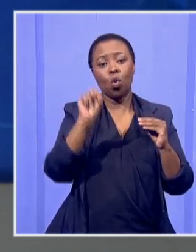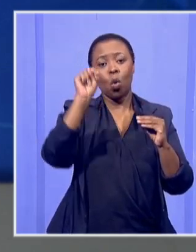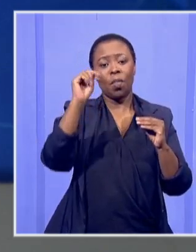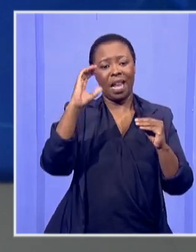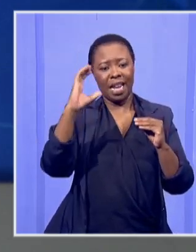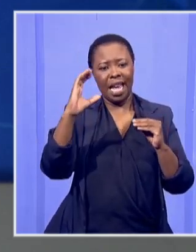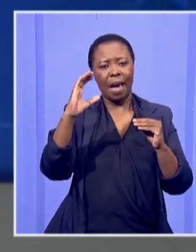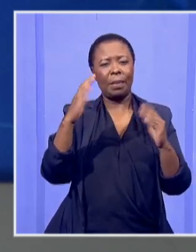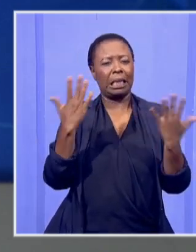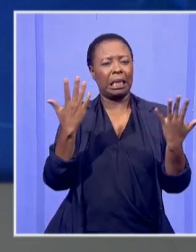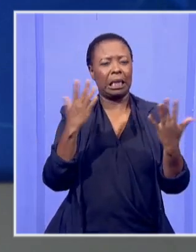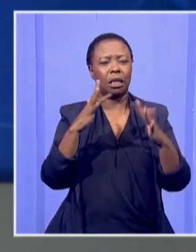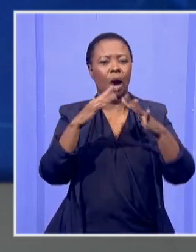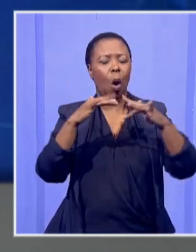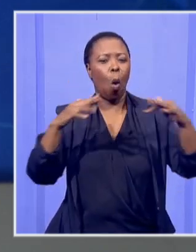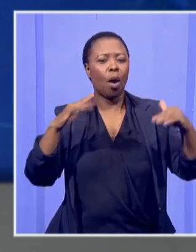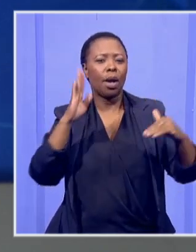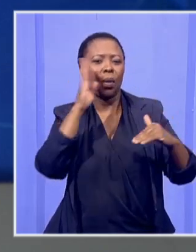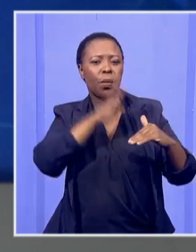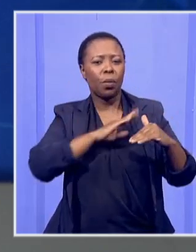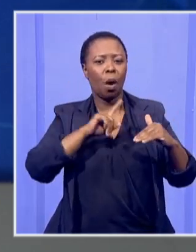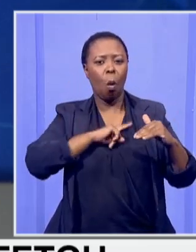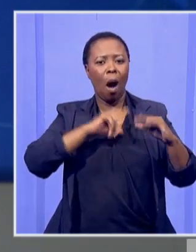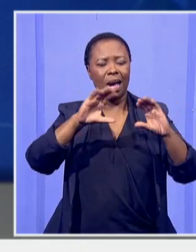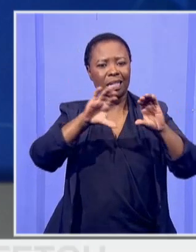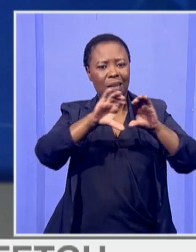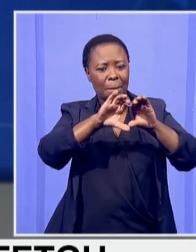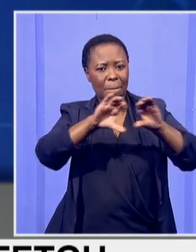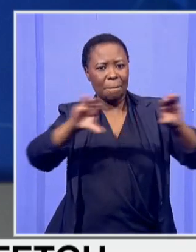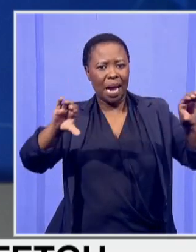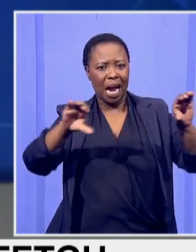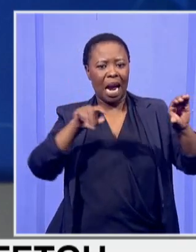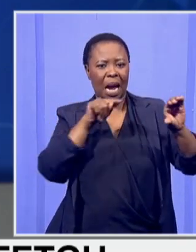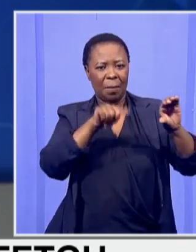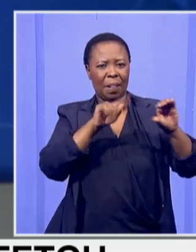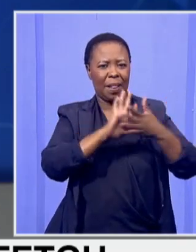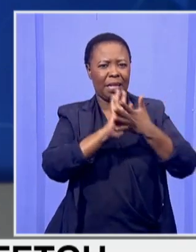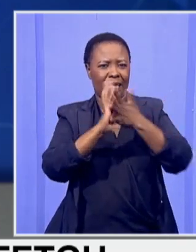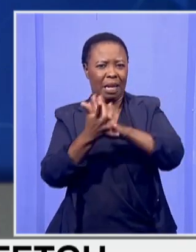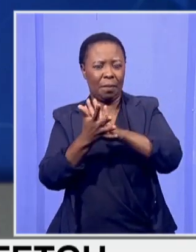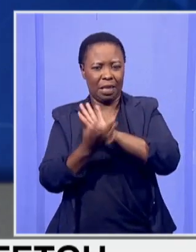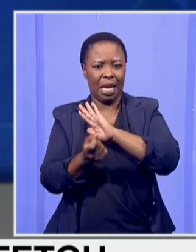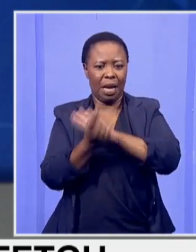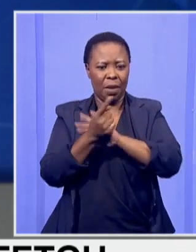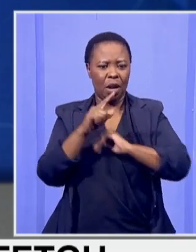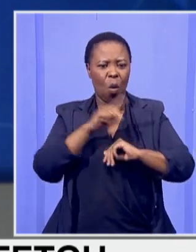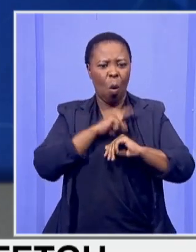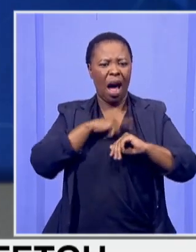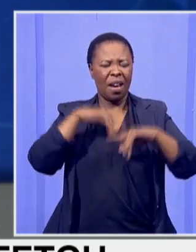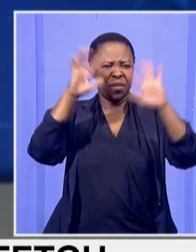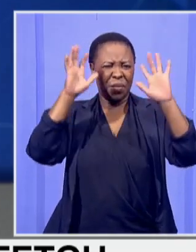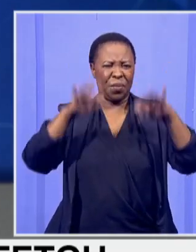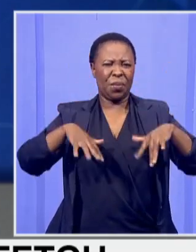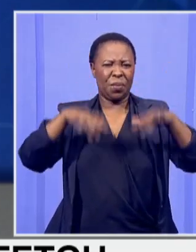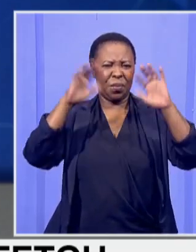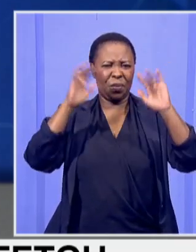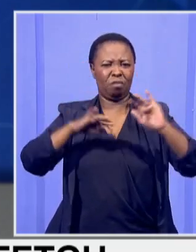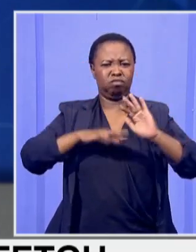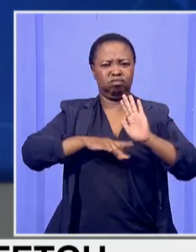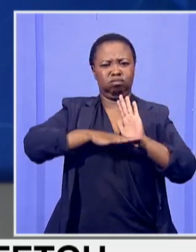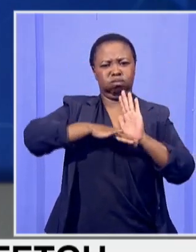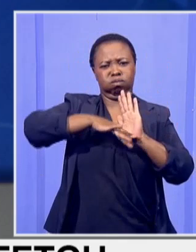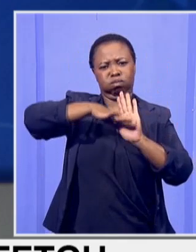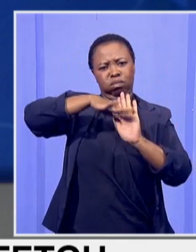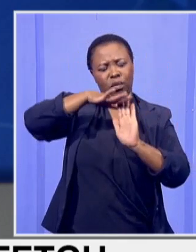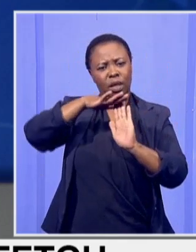without water there after the pipe supplying water to residents got damaged as a result of the floods. In the Vaal River, residents